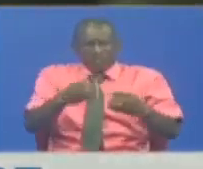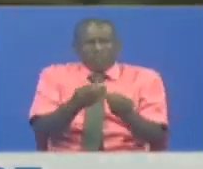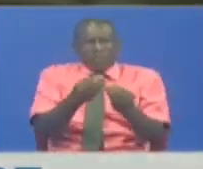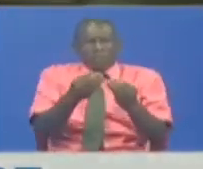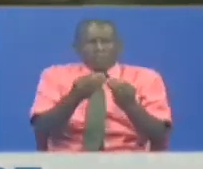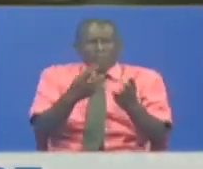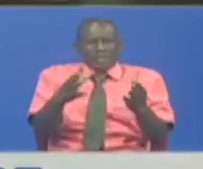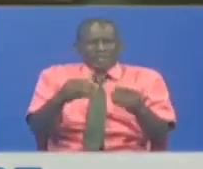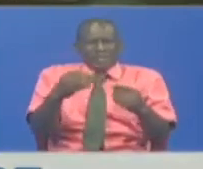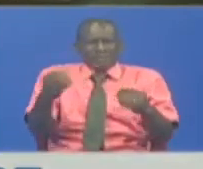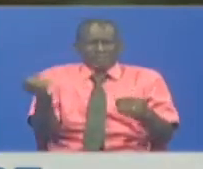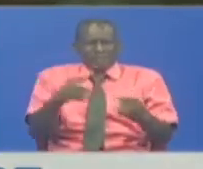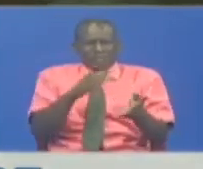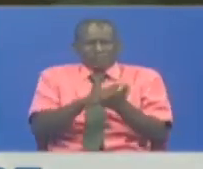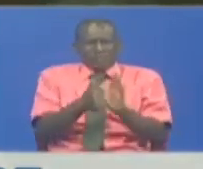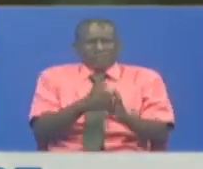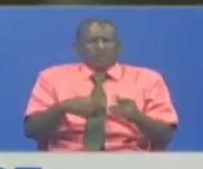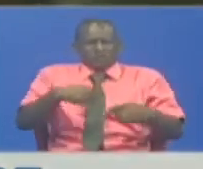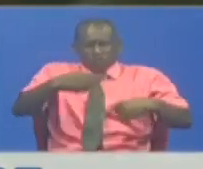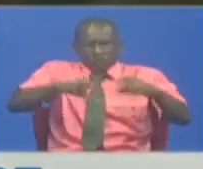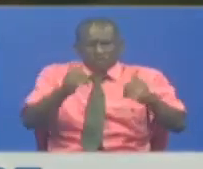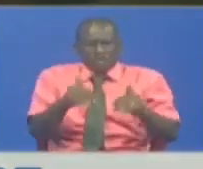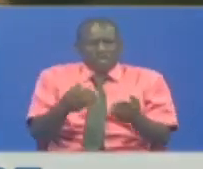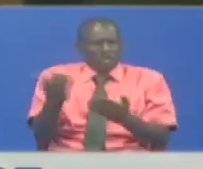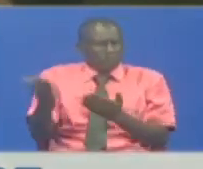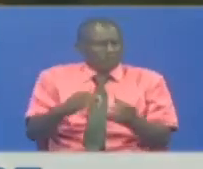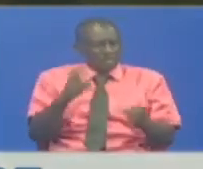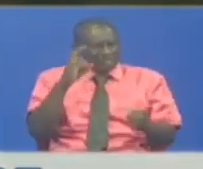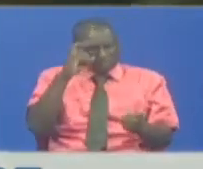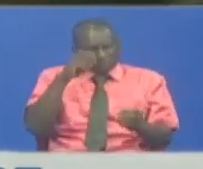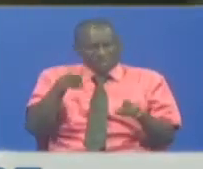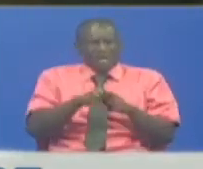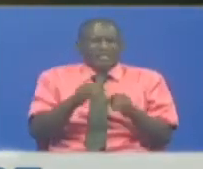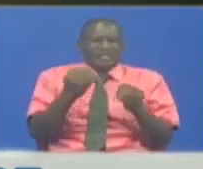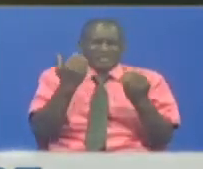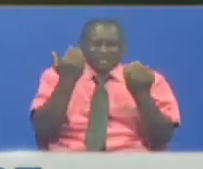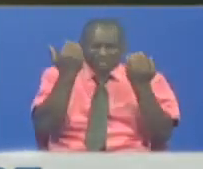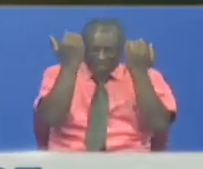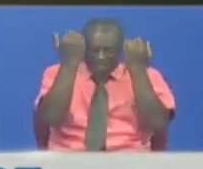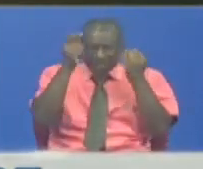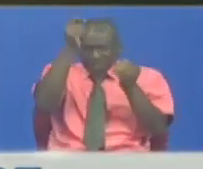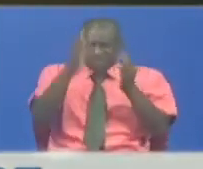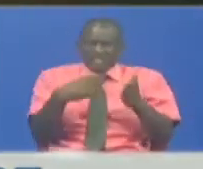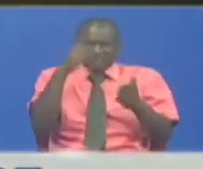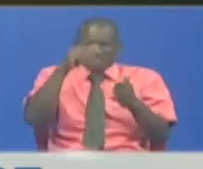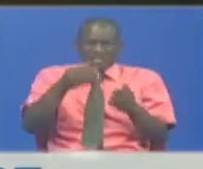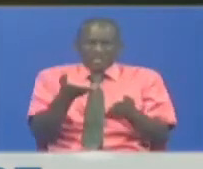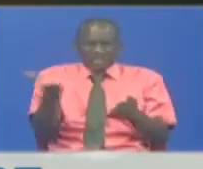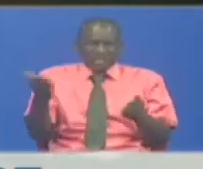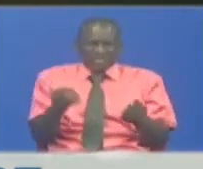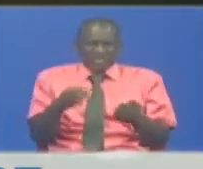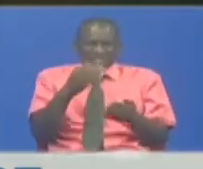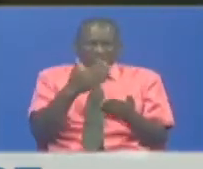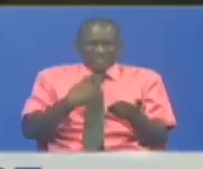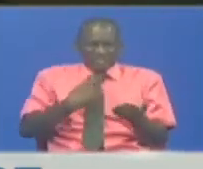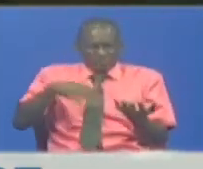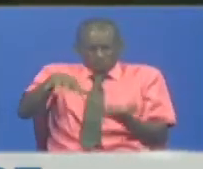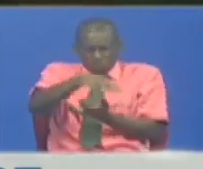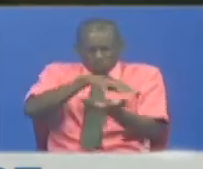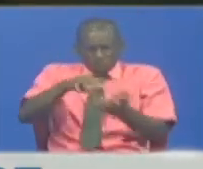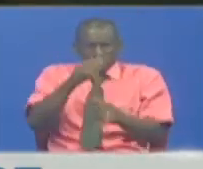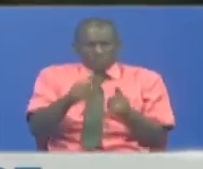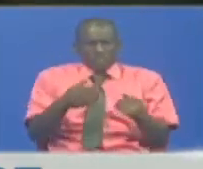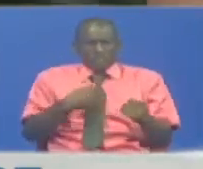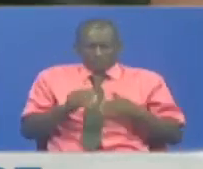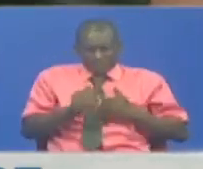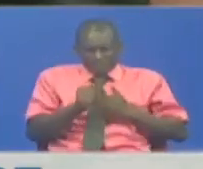progress, thereby raising eyebrows even as the magistrate admitted to the existence of a circus that has dominated the